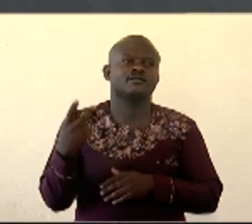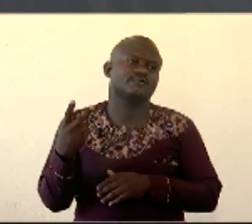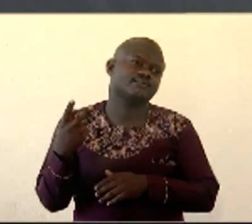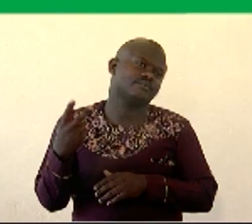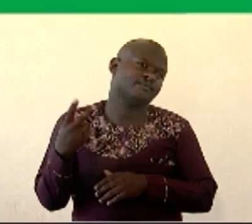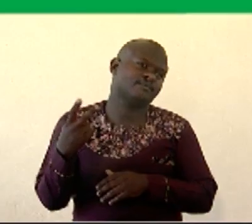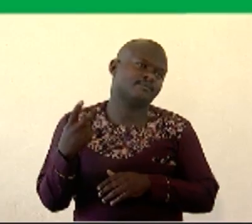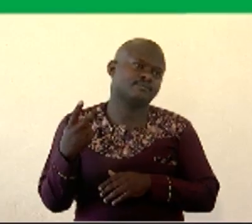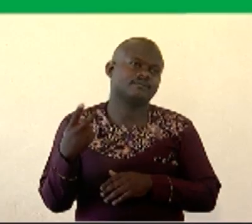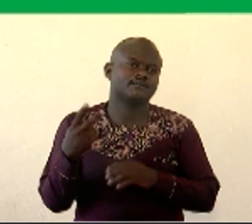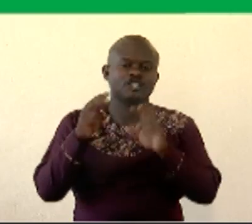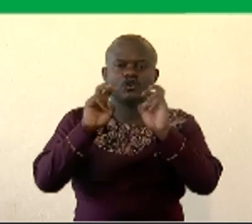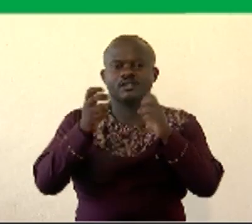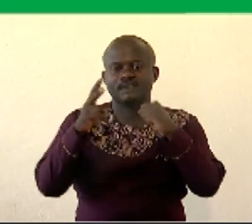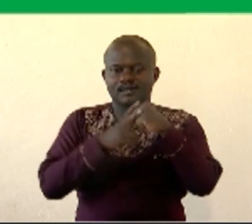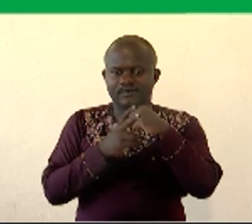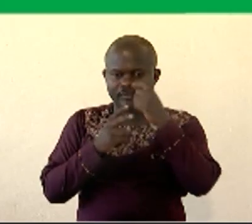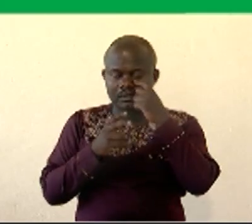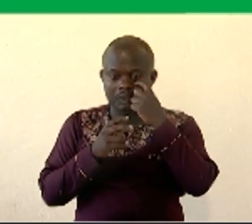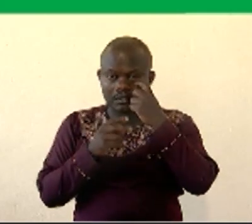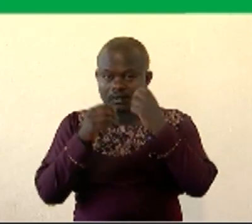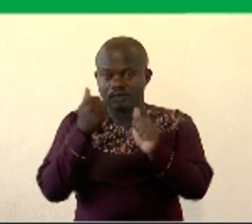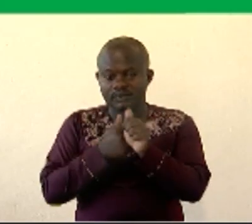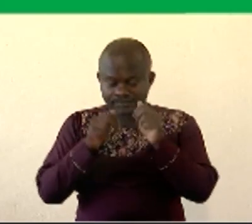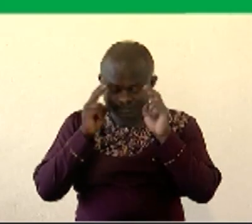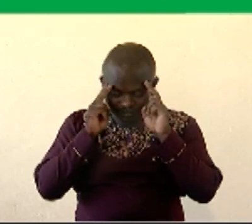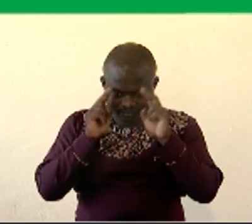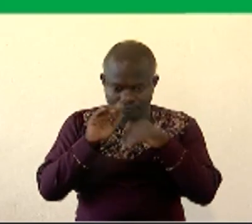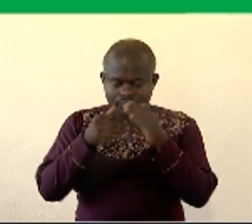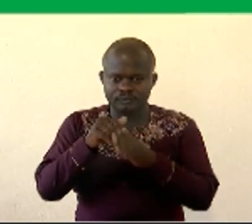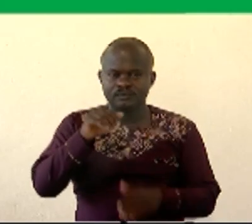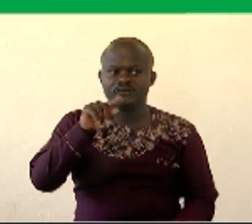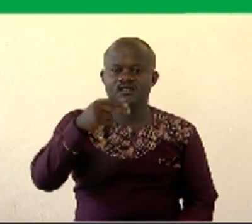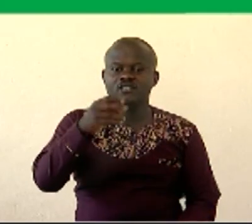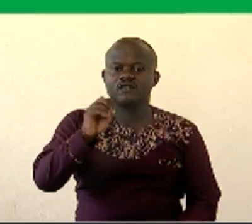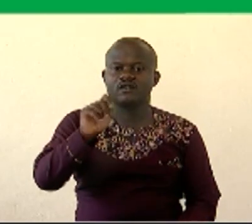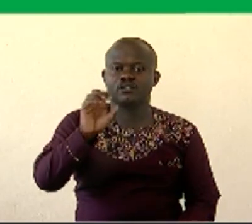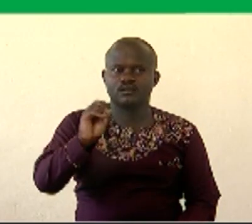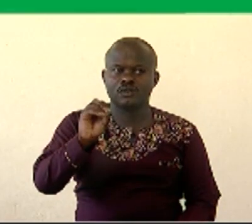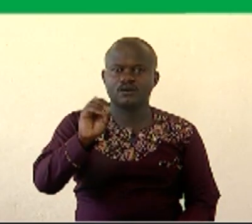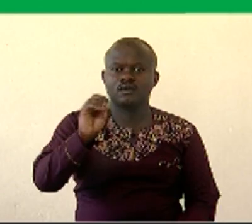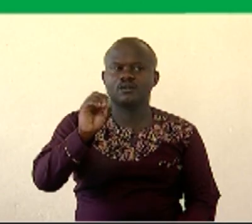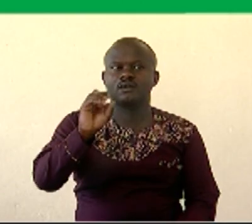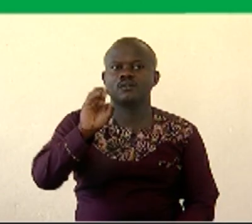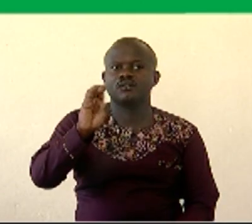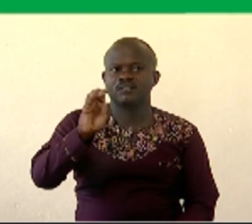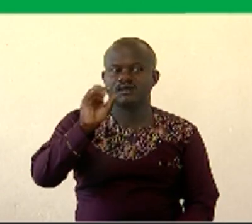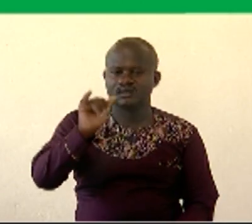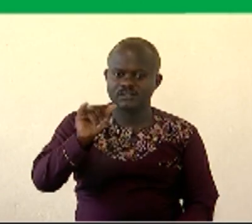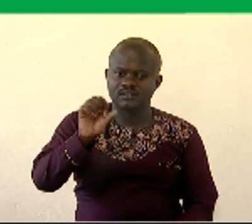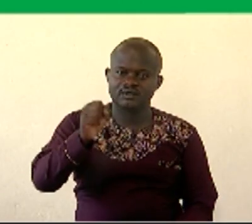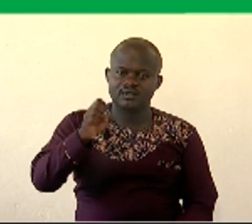7, which is concerning about photosynthesis. And we are on lesson